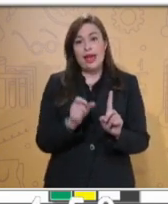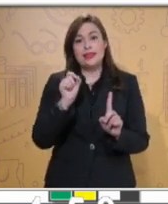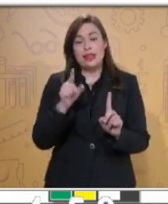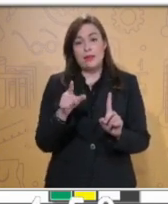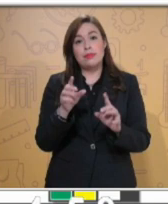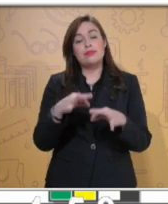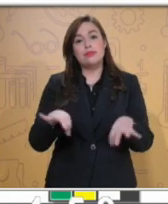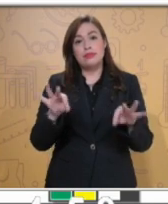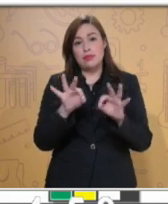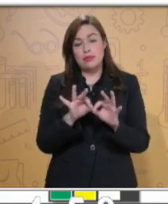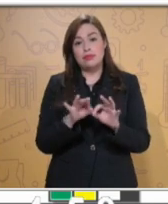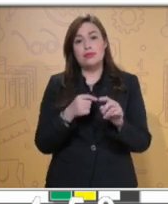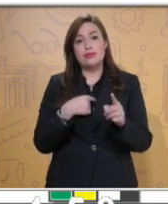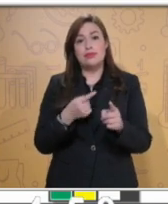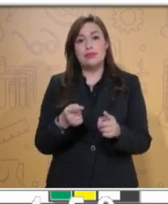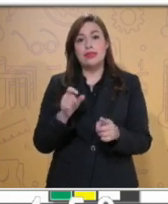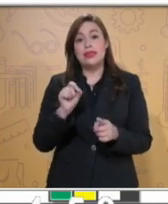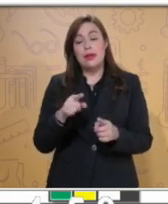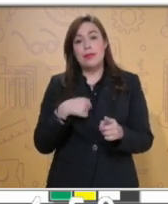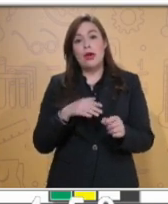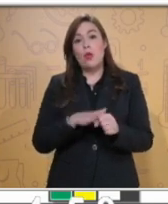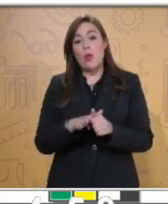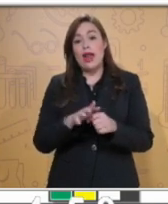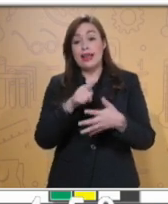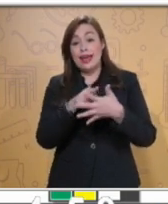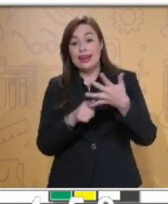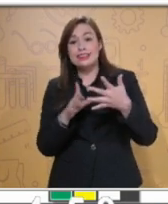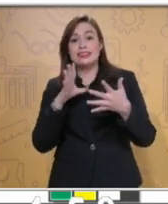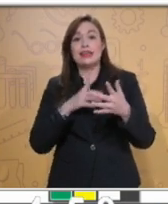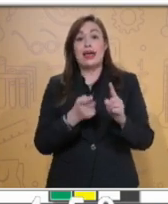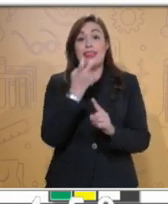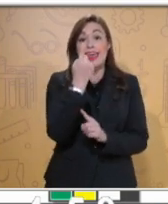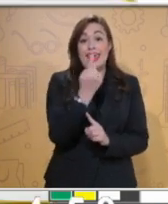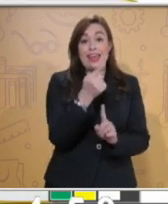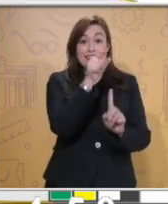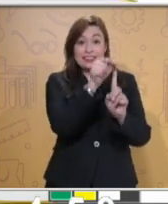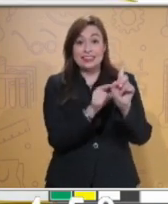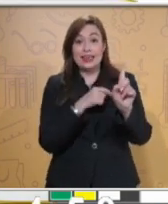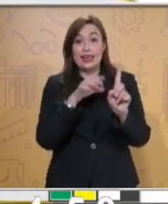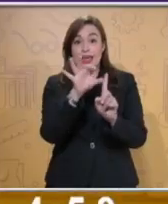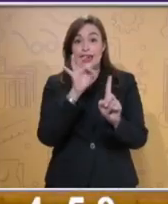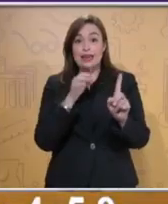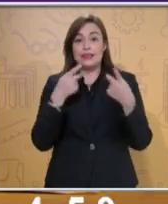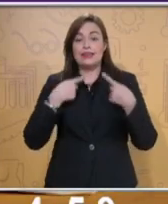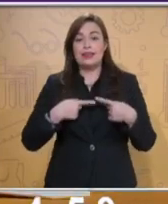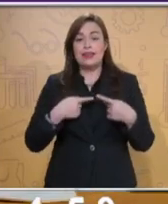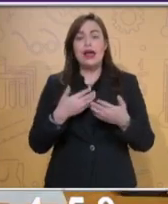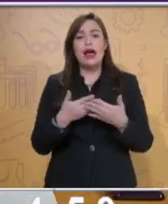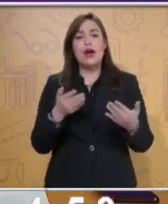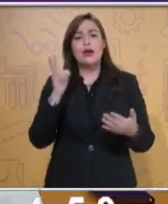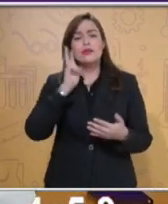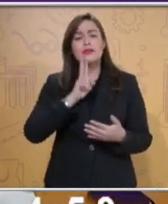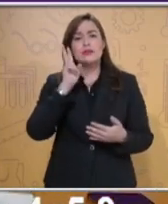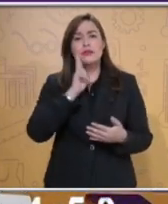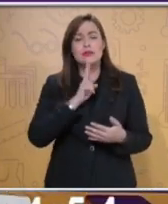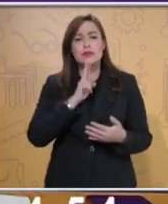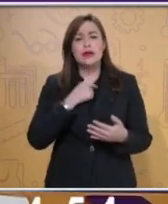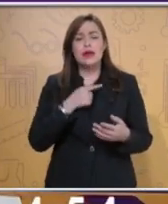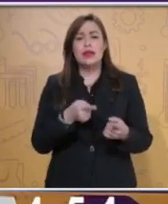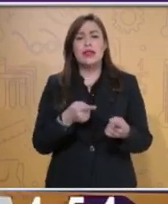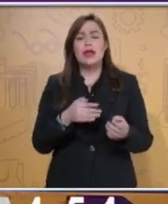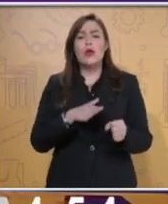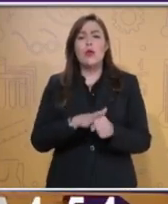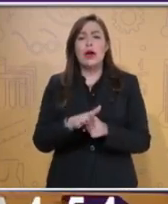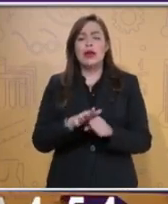Or you can say the cartoonist's name. Well, now let's talk about the social values.